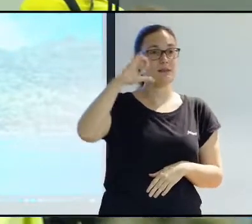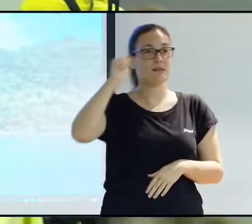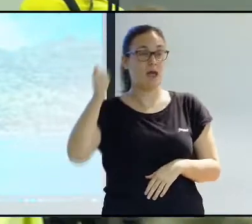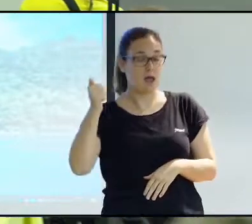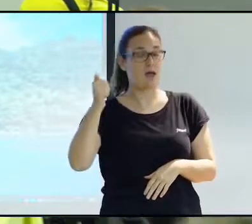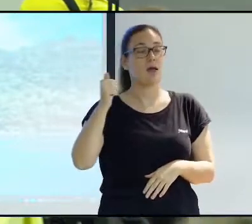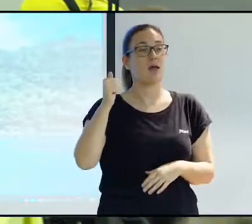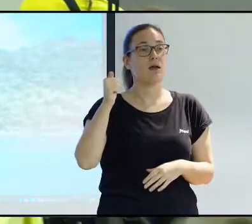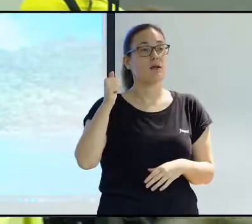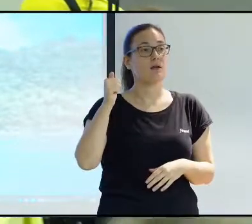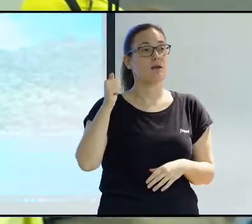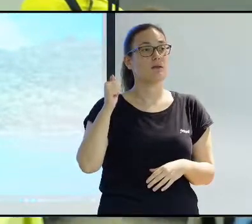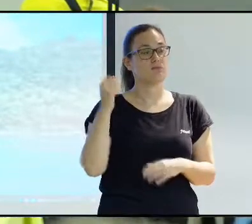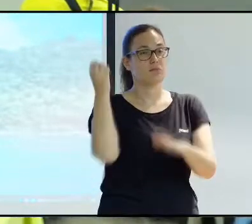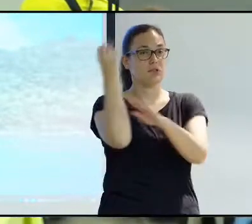Aínsa Castañer,